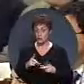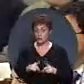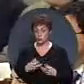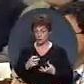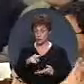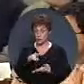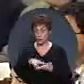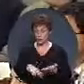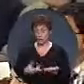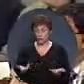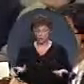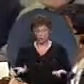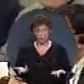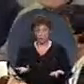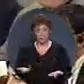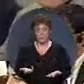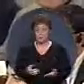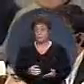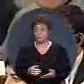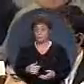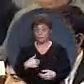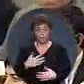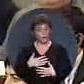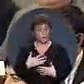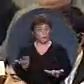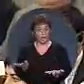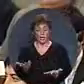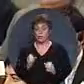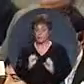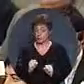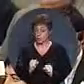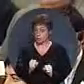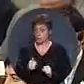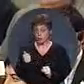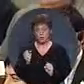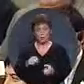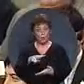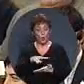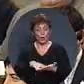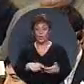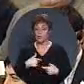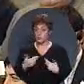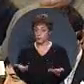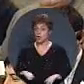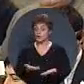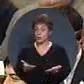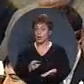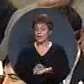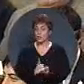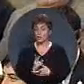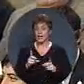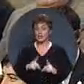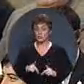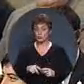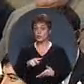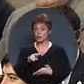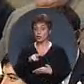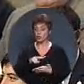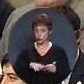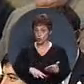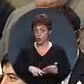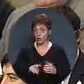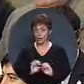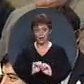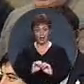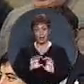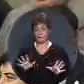the Honourable Member wants to go through the documents, she's free to do so. It's possible. I would encourage the Honourable Member to